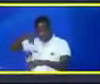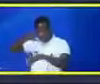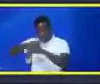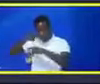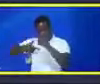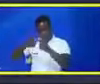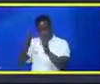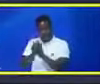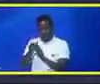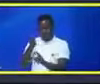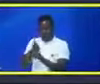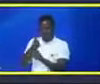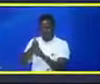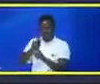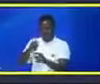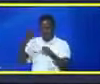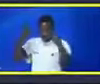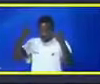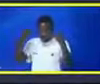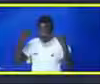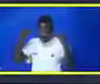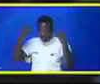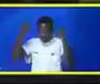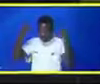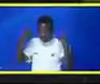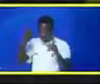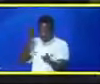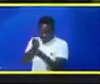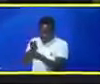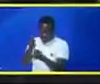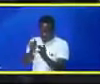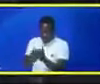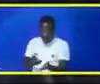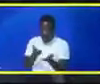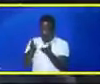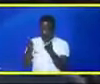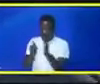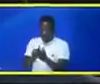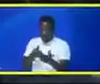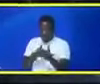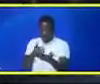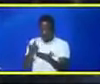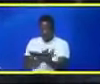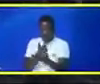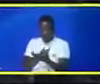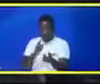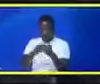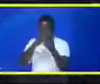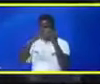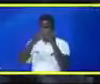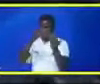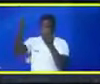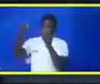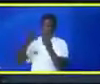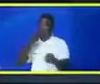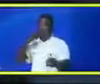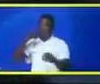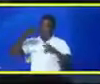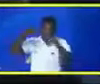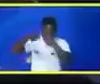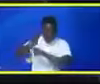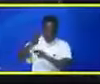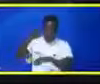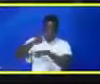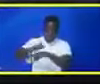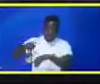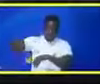to administer justice and to do that which is needful that leads this nation to her heaven. I prophesy it upon you,